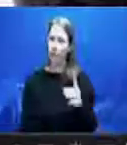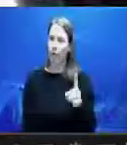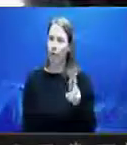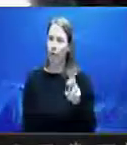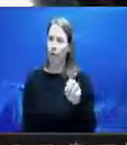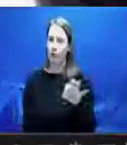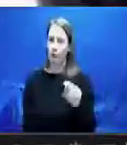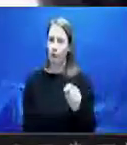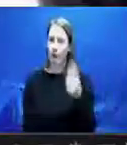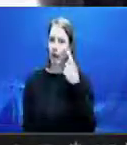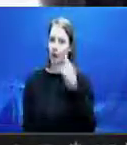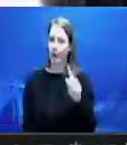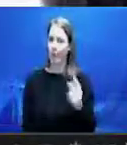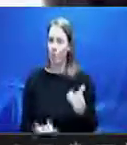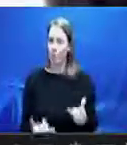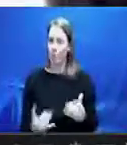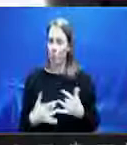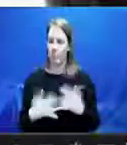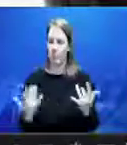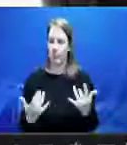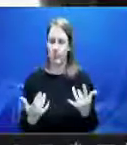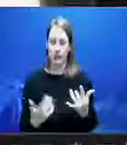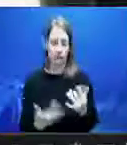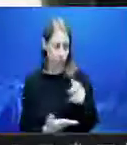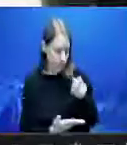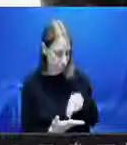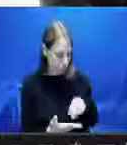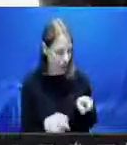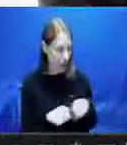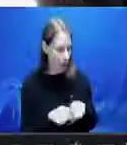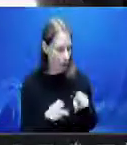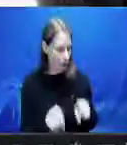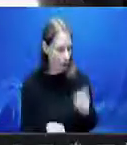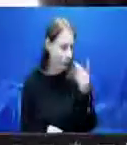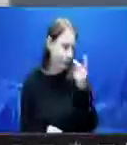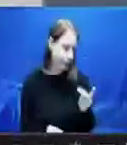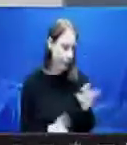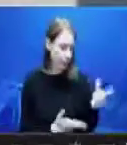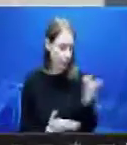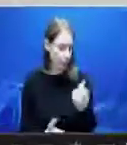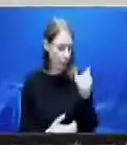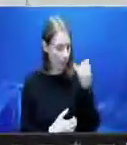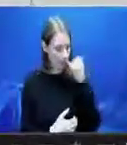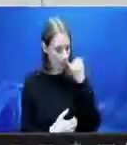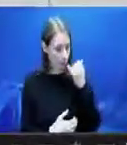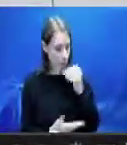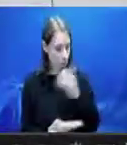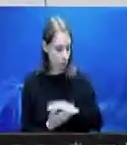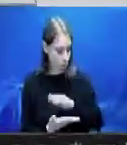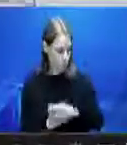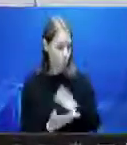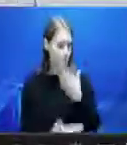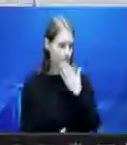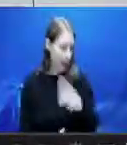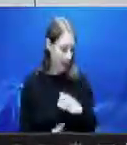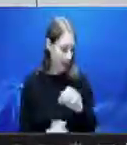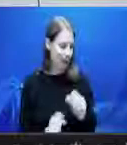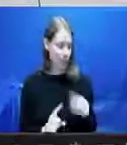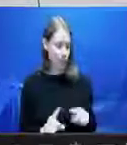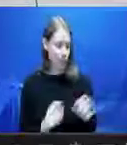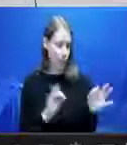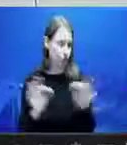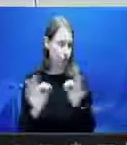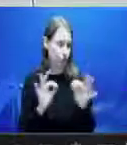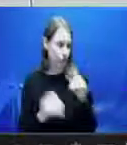As you can see, bringing phones to school is a bad thing. It can distract kids from learning. Traditionally, the standards writers say too